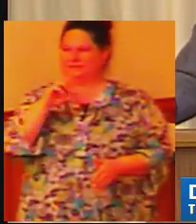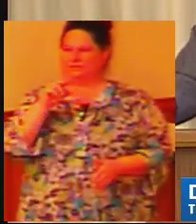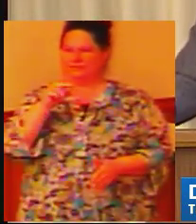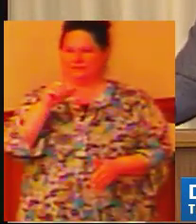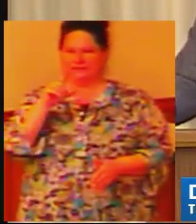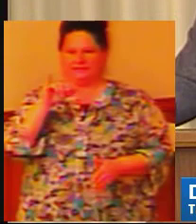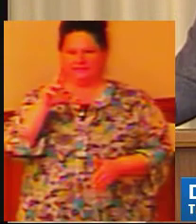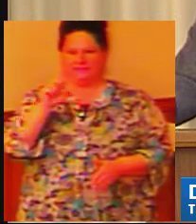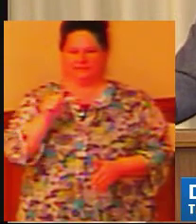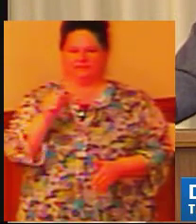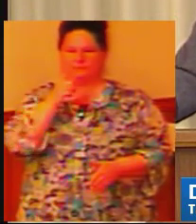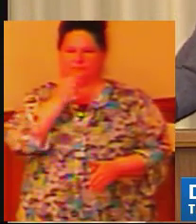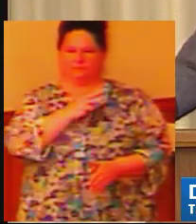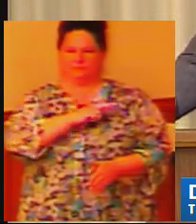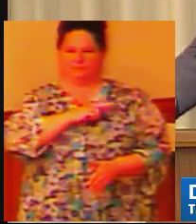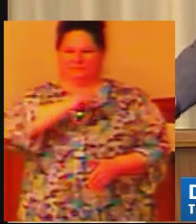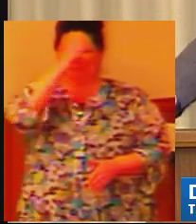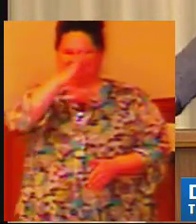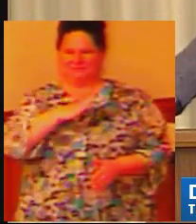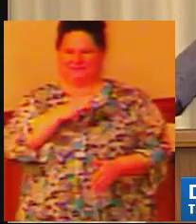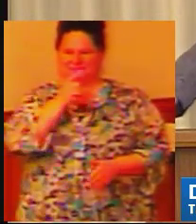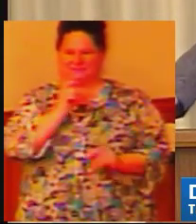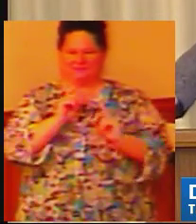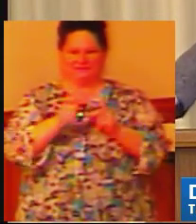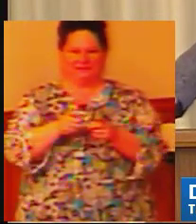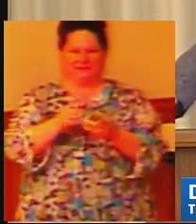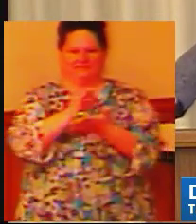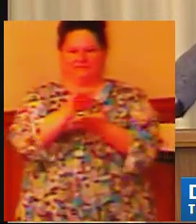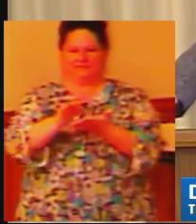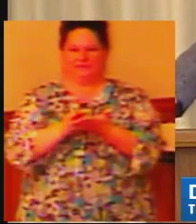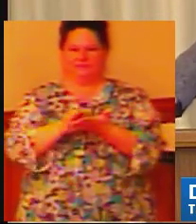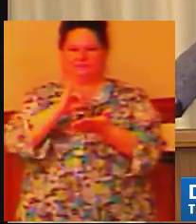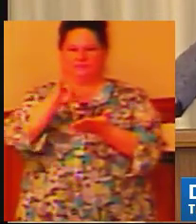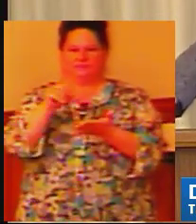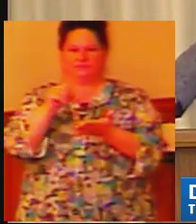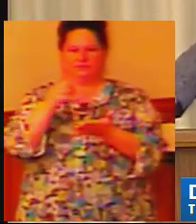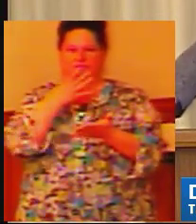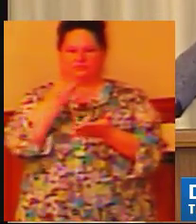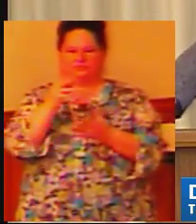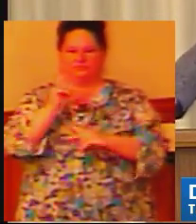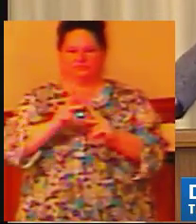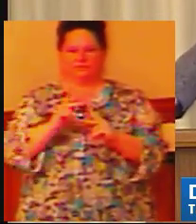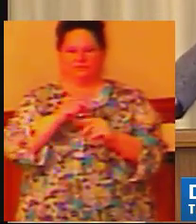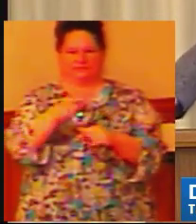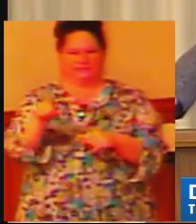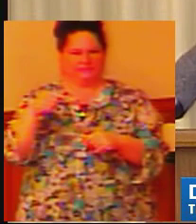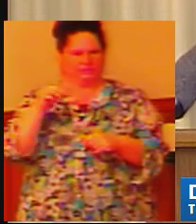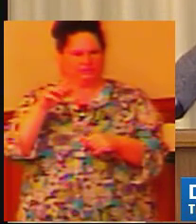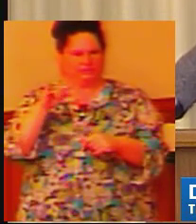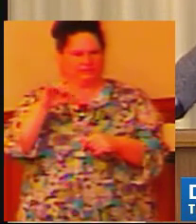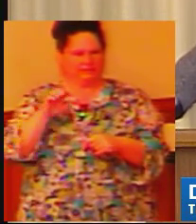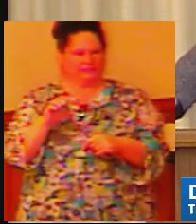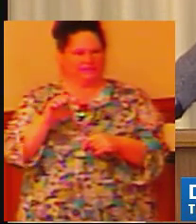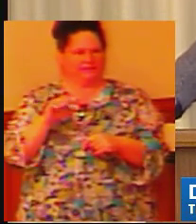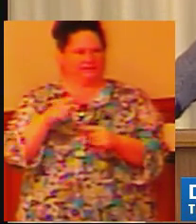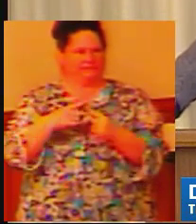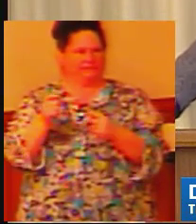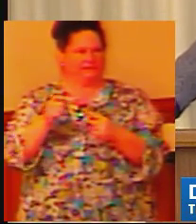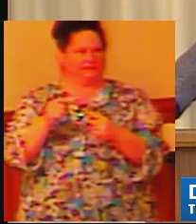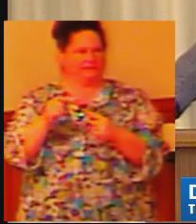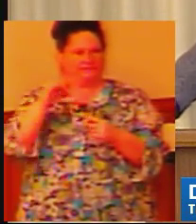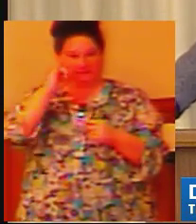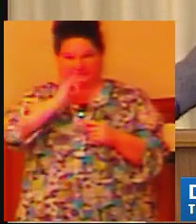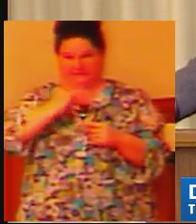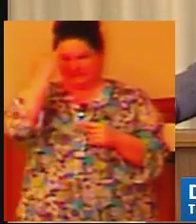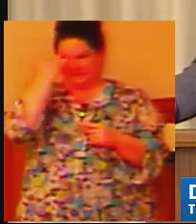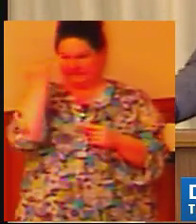religious man. He gave alms to the Jews. He was a Gentile, apparently, from the Italian band and all that sort